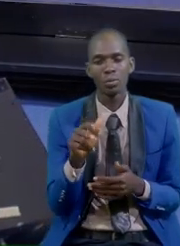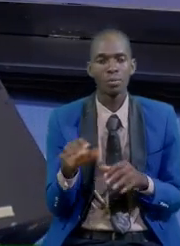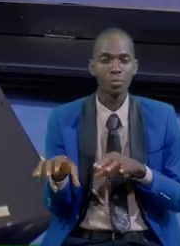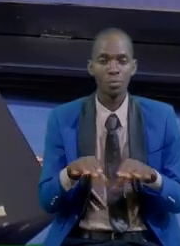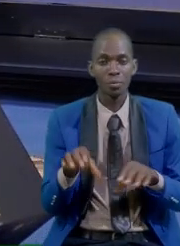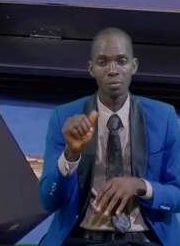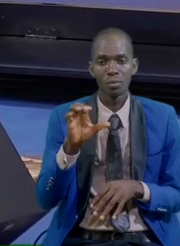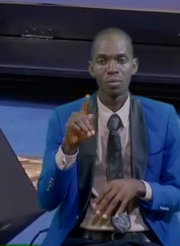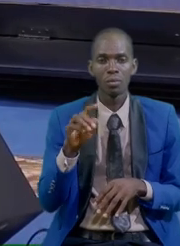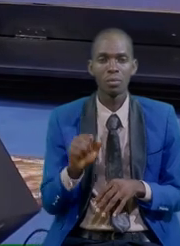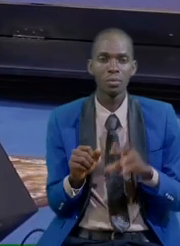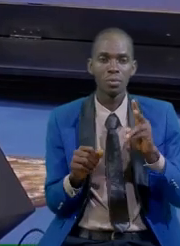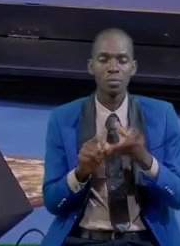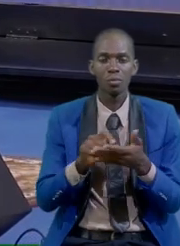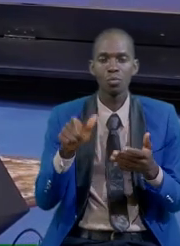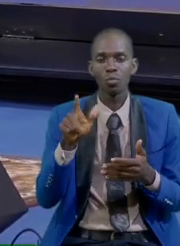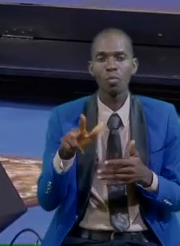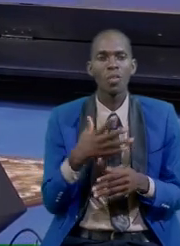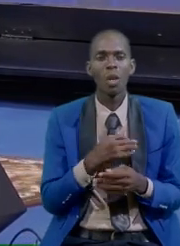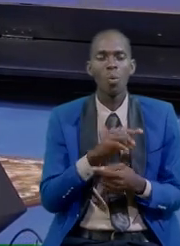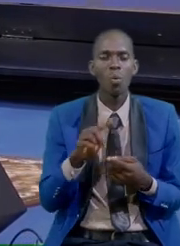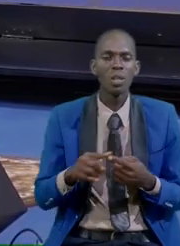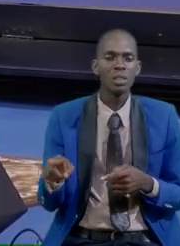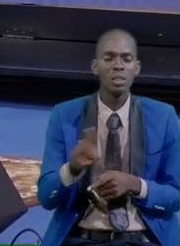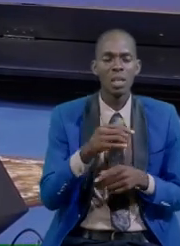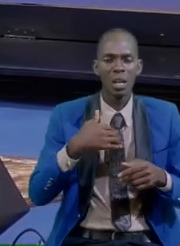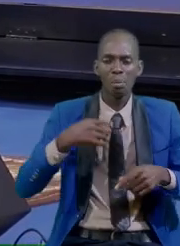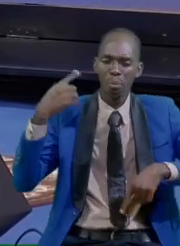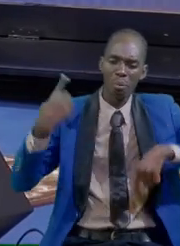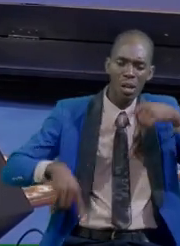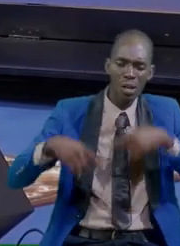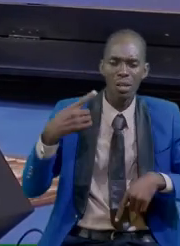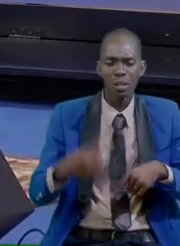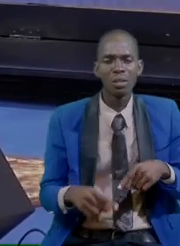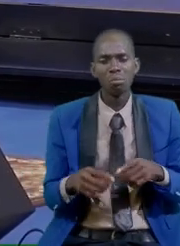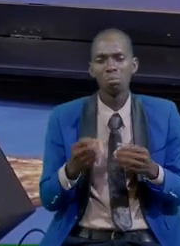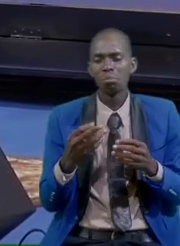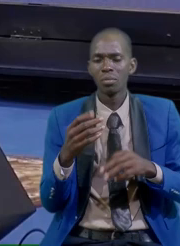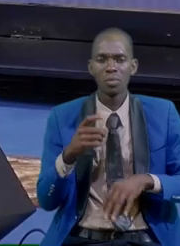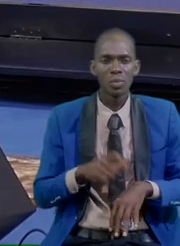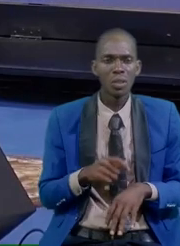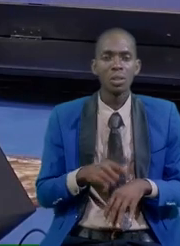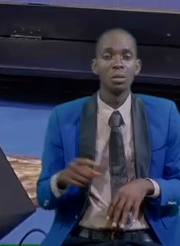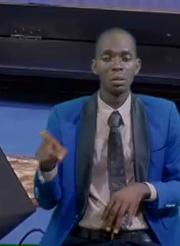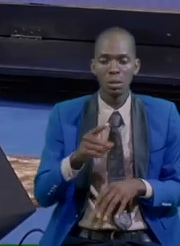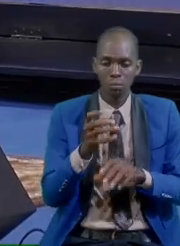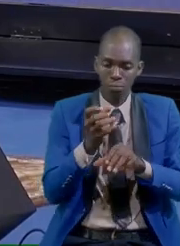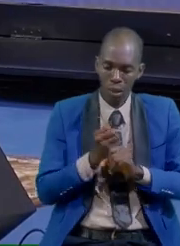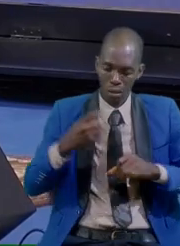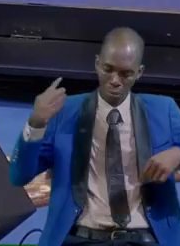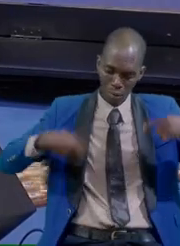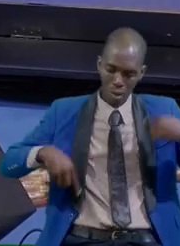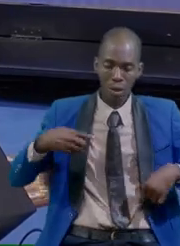and when they had laid many stripes on them, they had stripes, they had